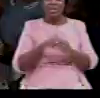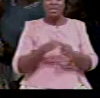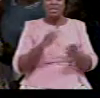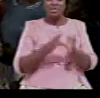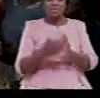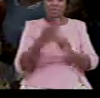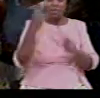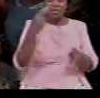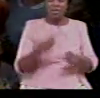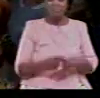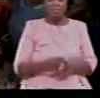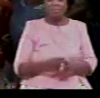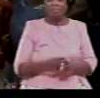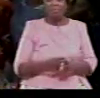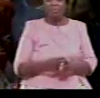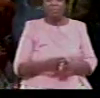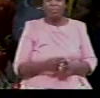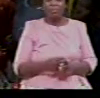Jesus' name.